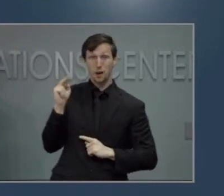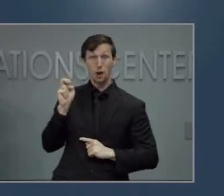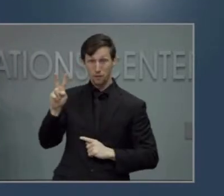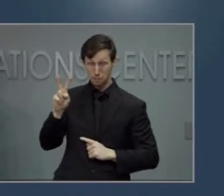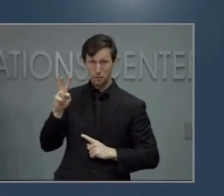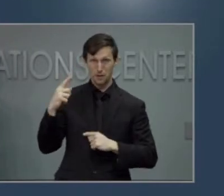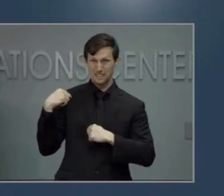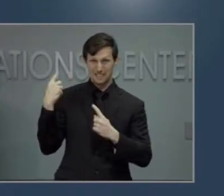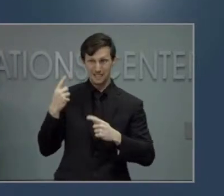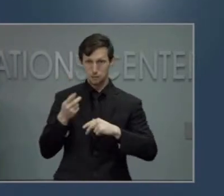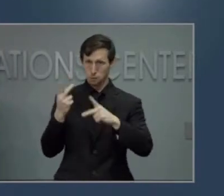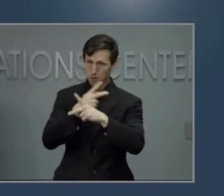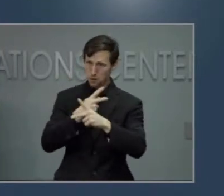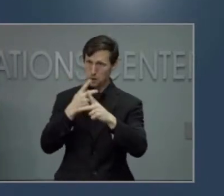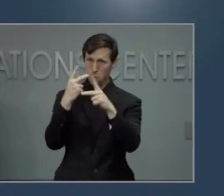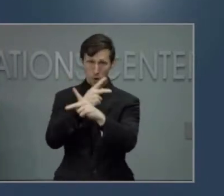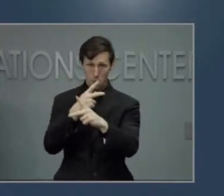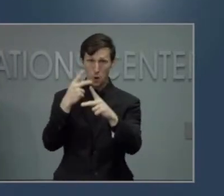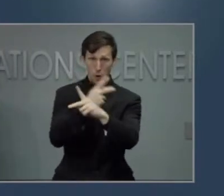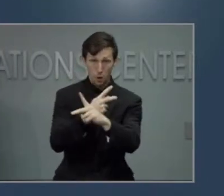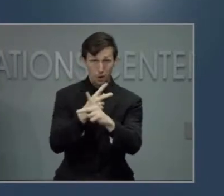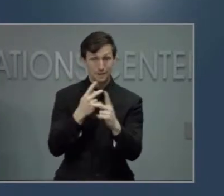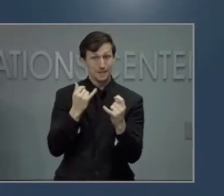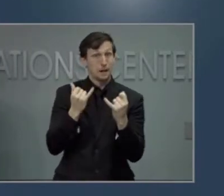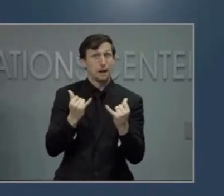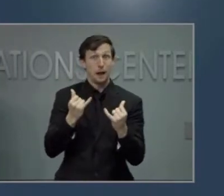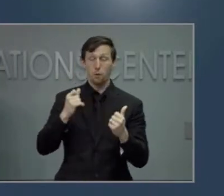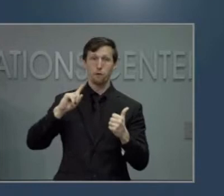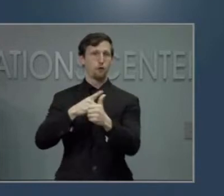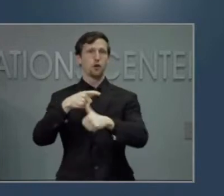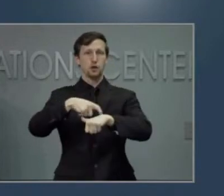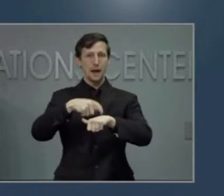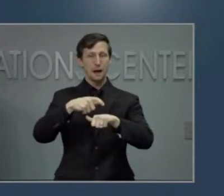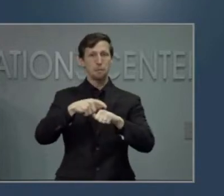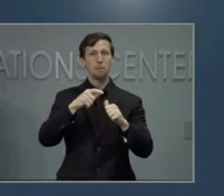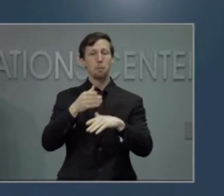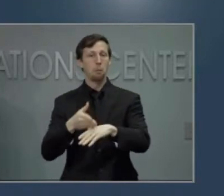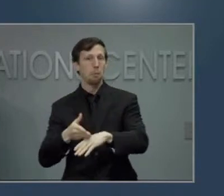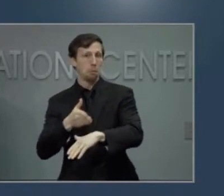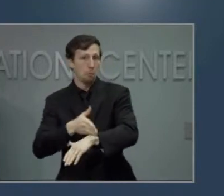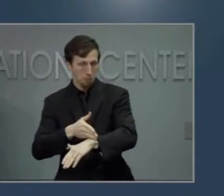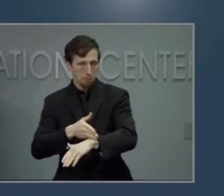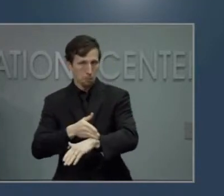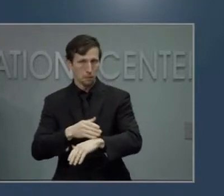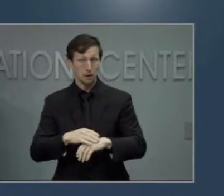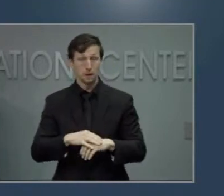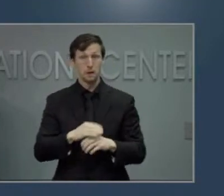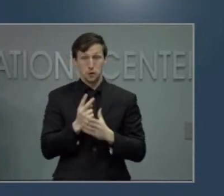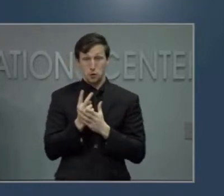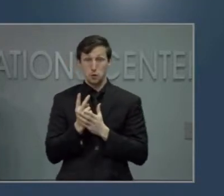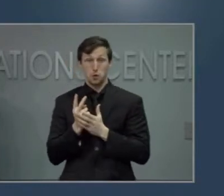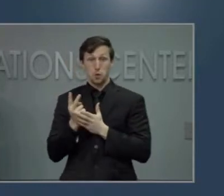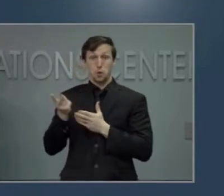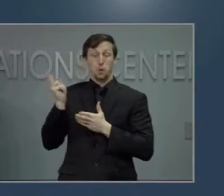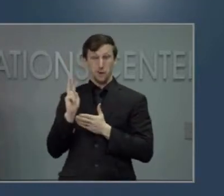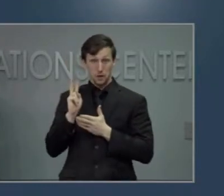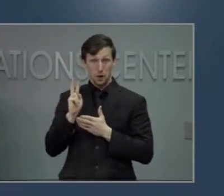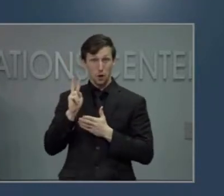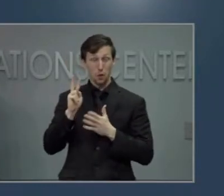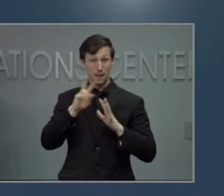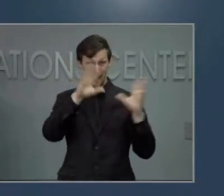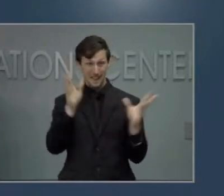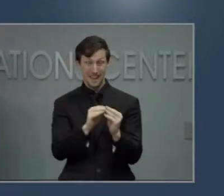trends moved in a positive direction. 2 weeks ago, 86 counties were red, and today that's down